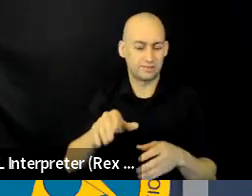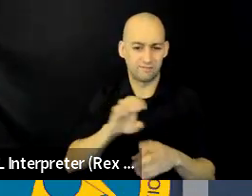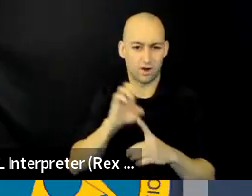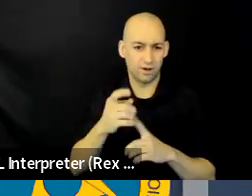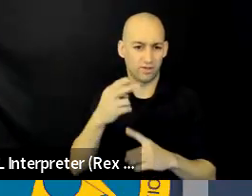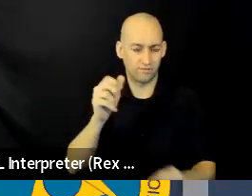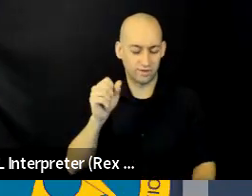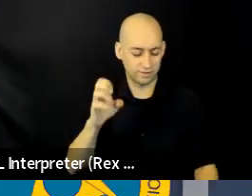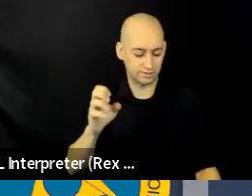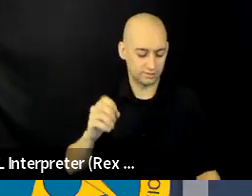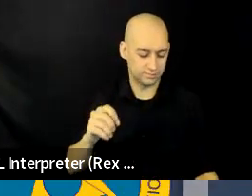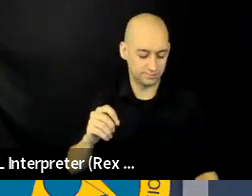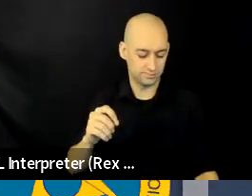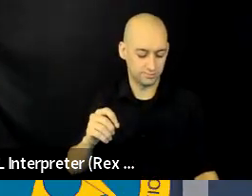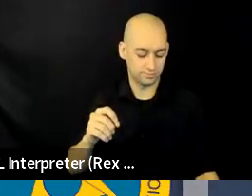is requesting